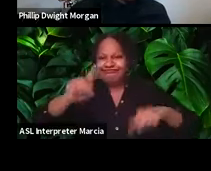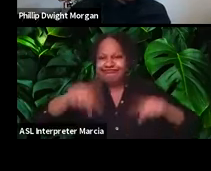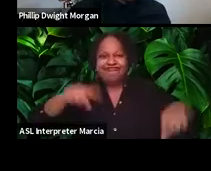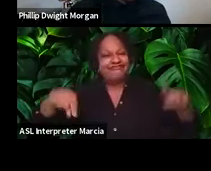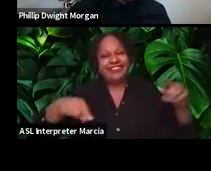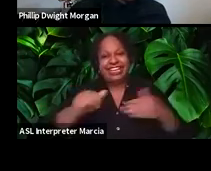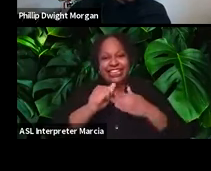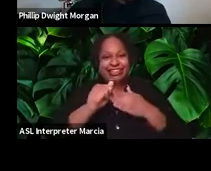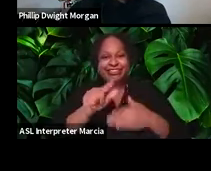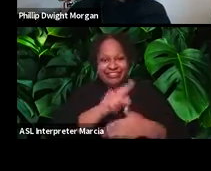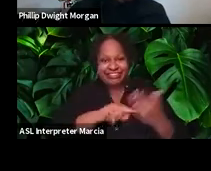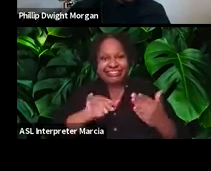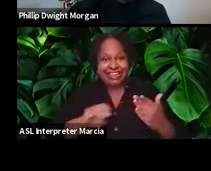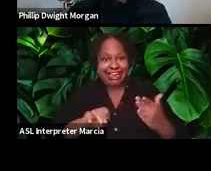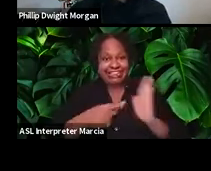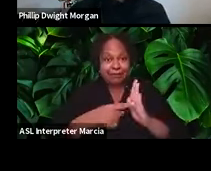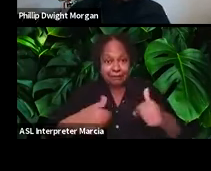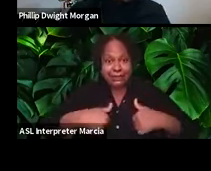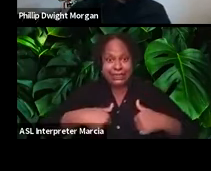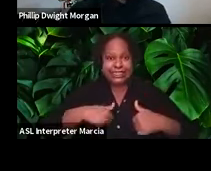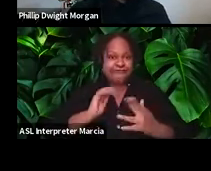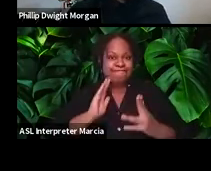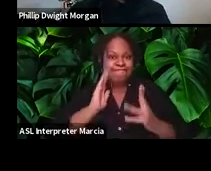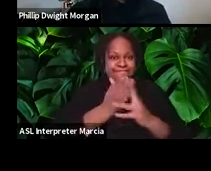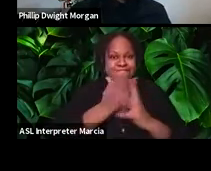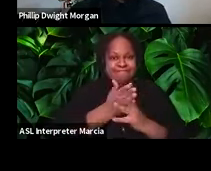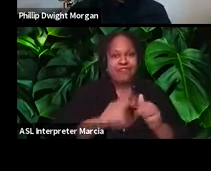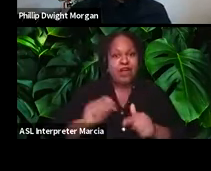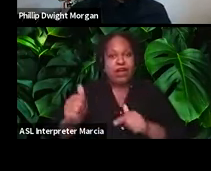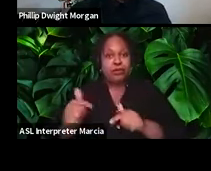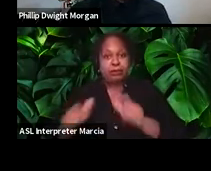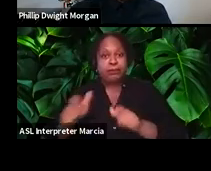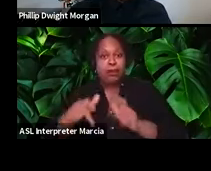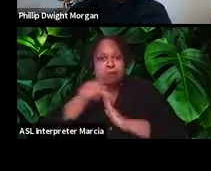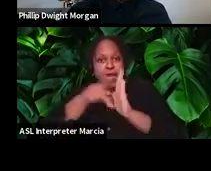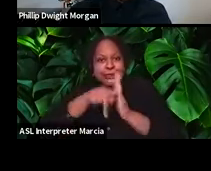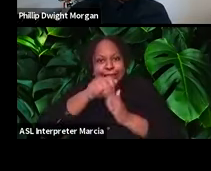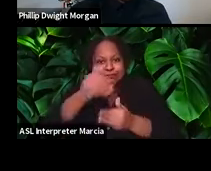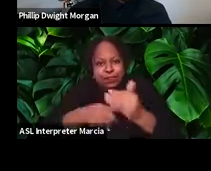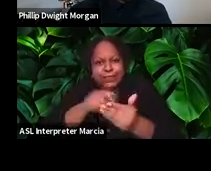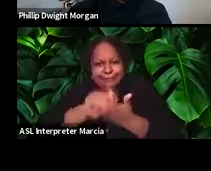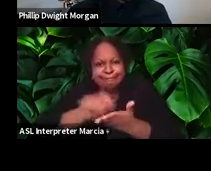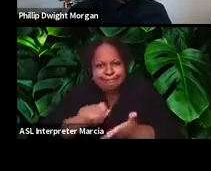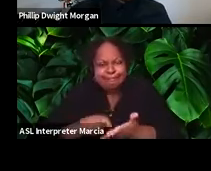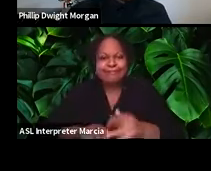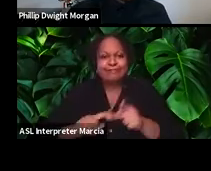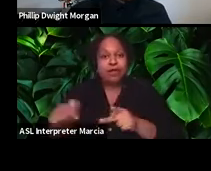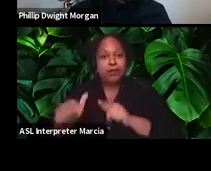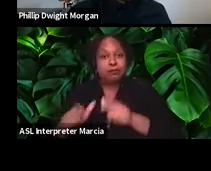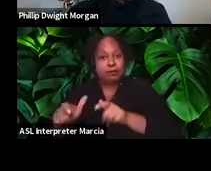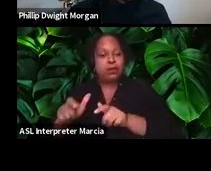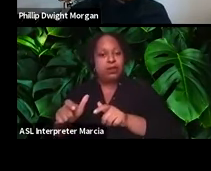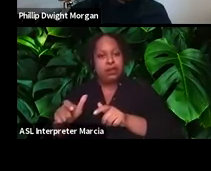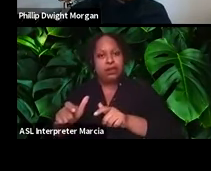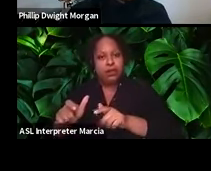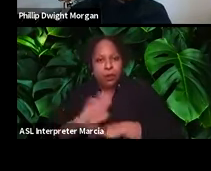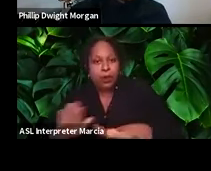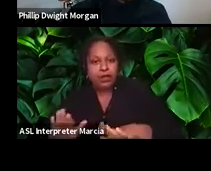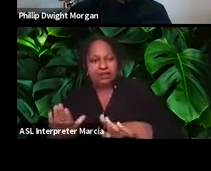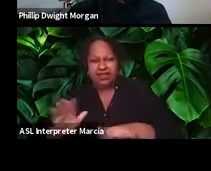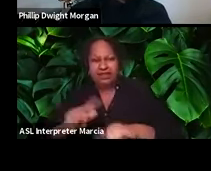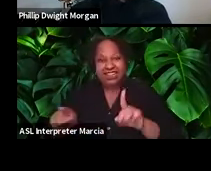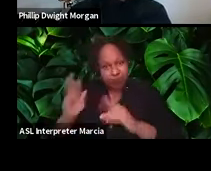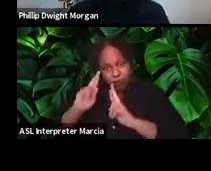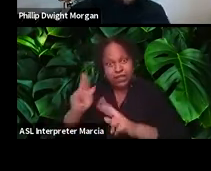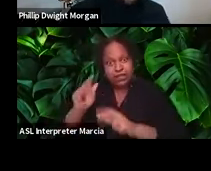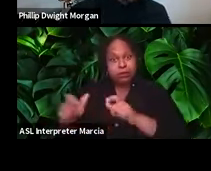like me. There are people who are process people. There are people who are silent. There are people who are loud. We need to respect the people if they decide to get on